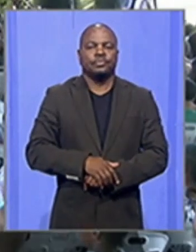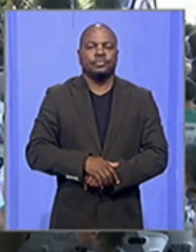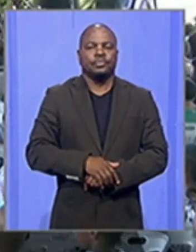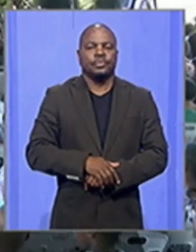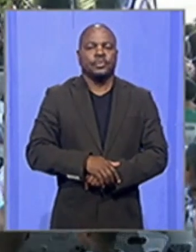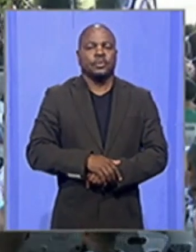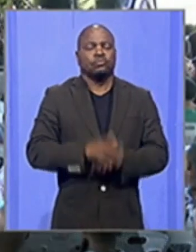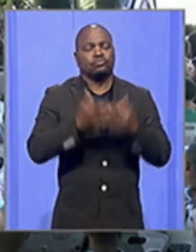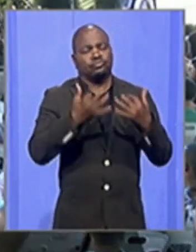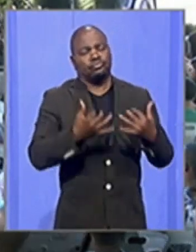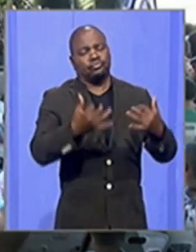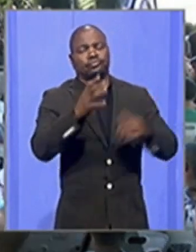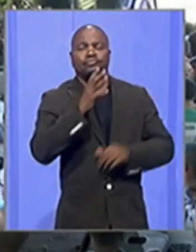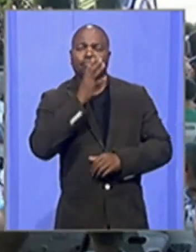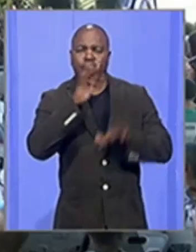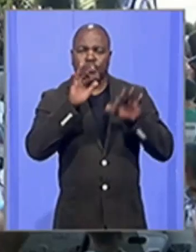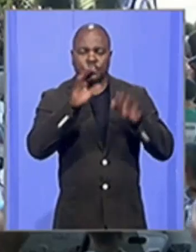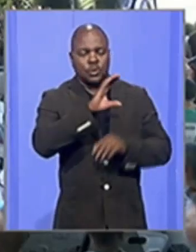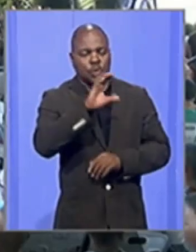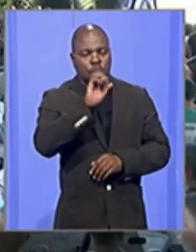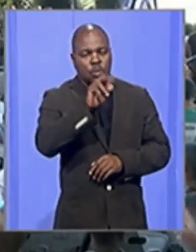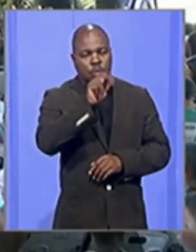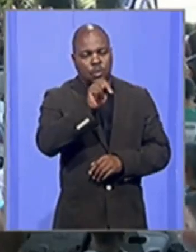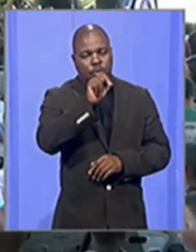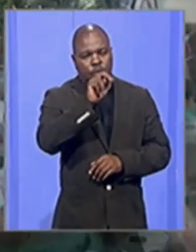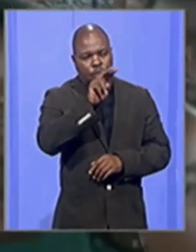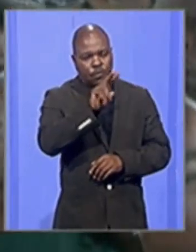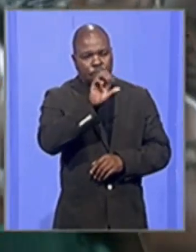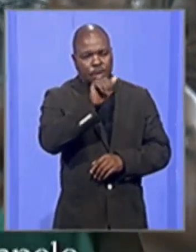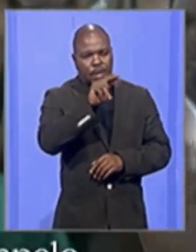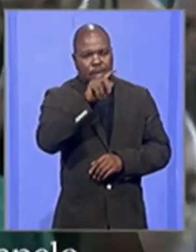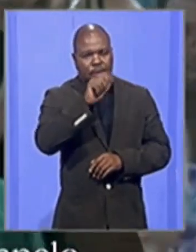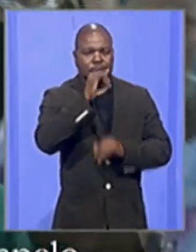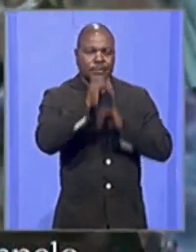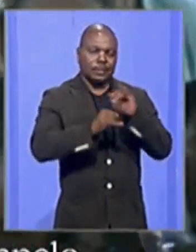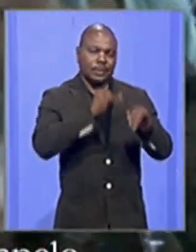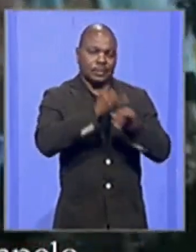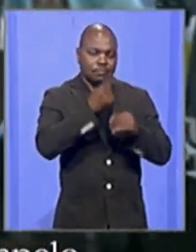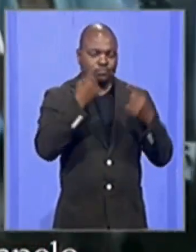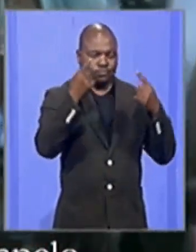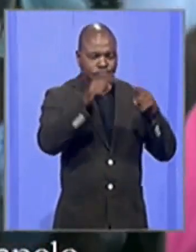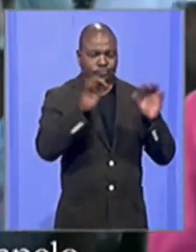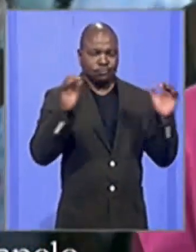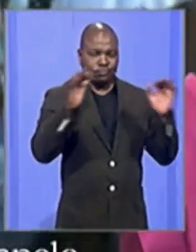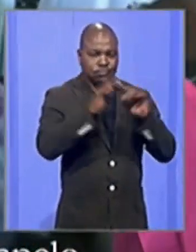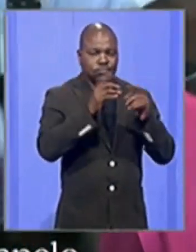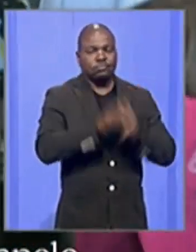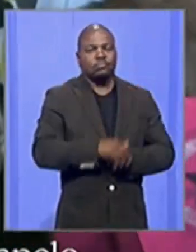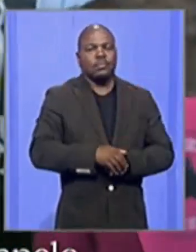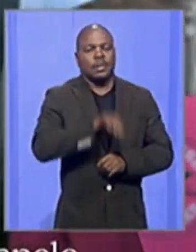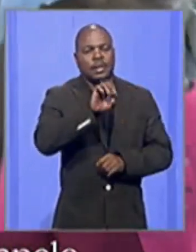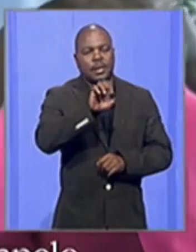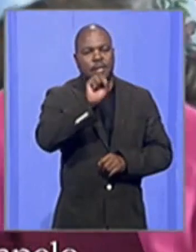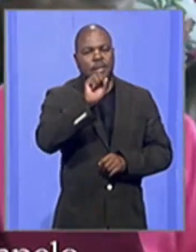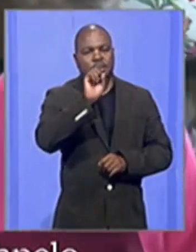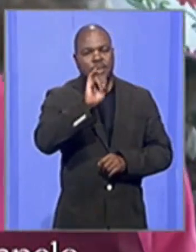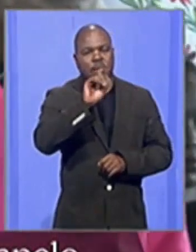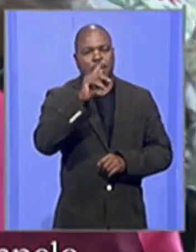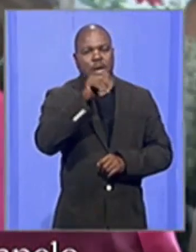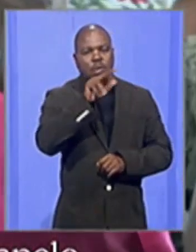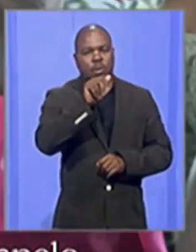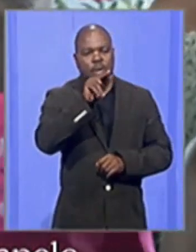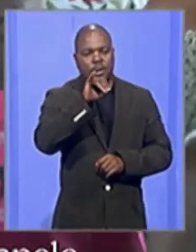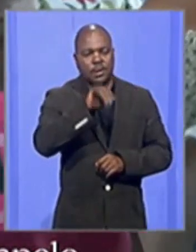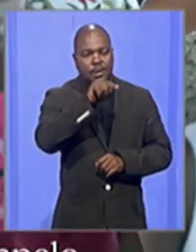Bakereki ba le dikete ba kereke ya Covenant Fellowship International ba ne ba kokwane kwa setheong sa thuto sa Esikhaweni TVET College